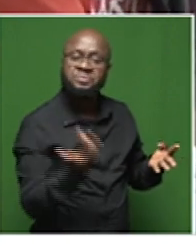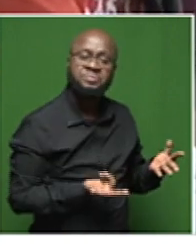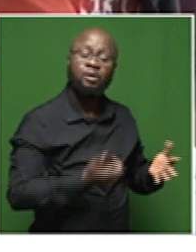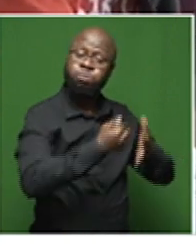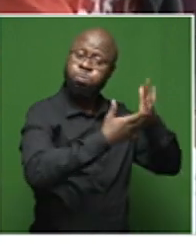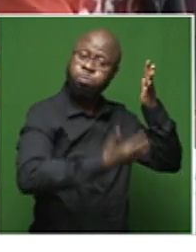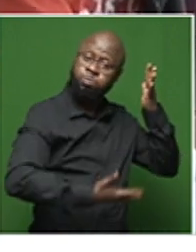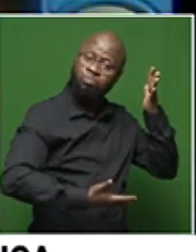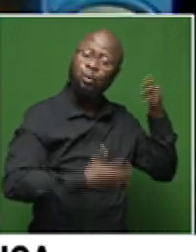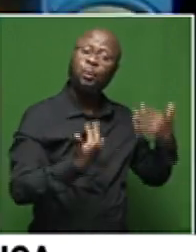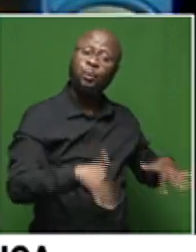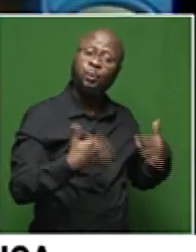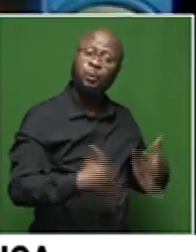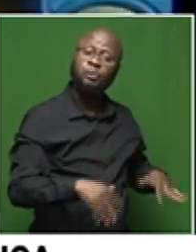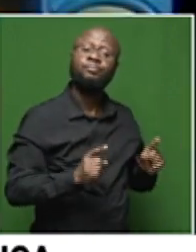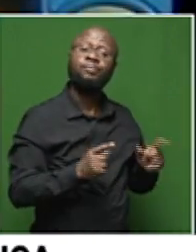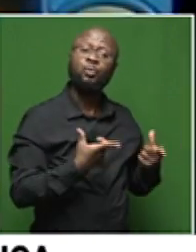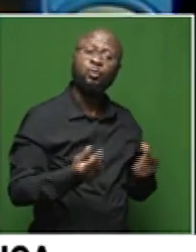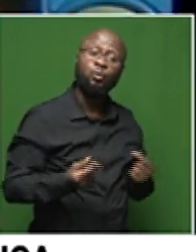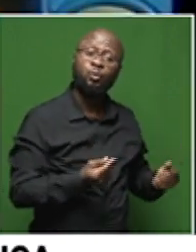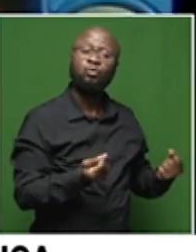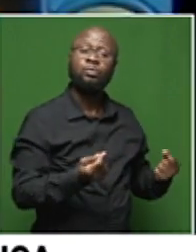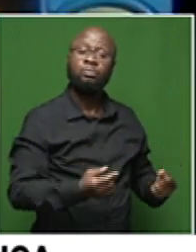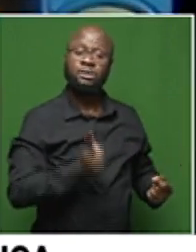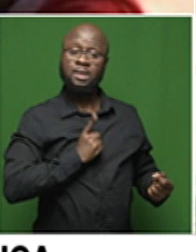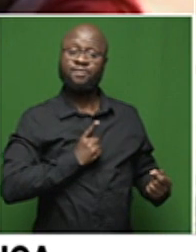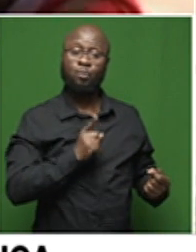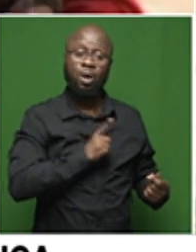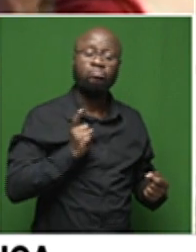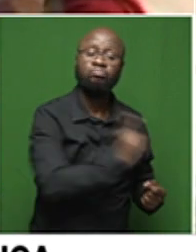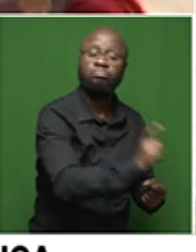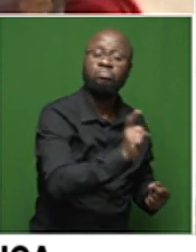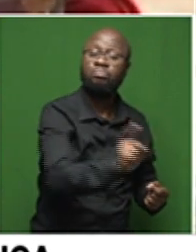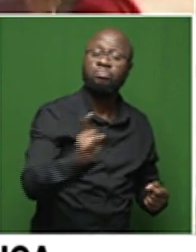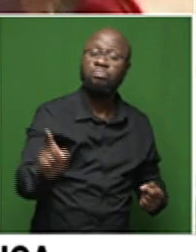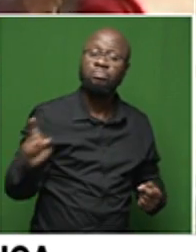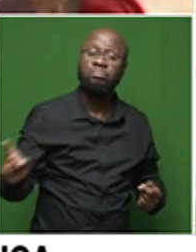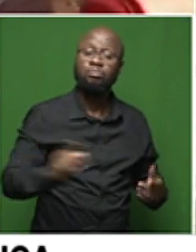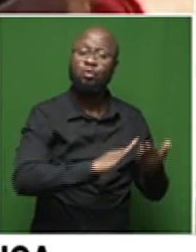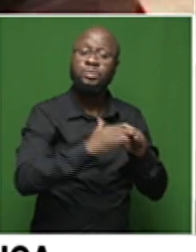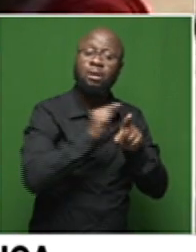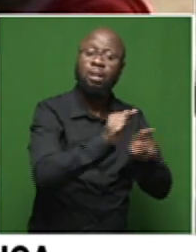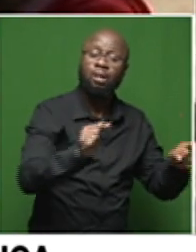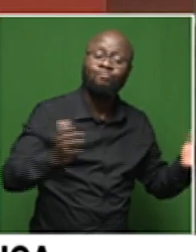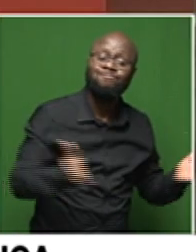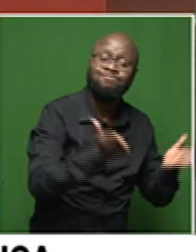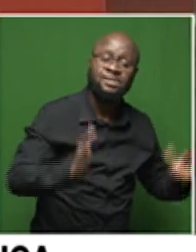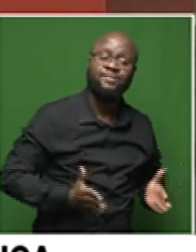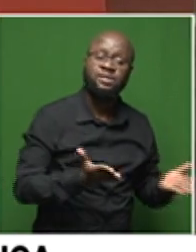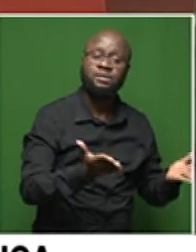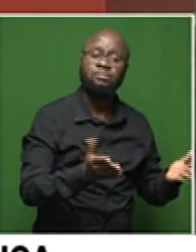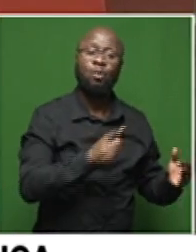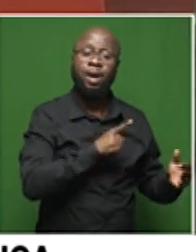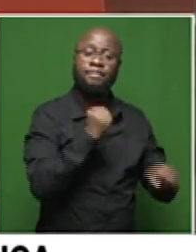health promotions officers like myself, where we go out to the communities and offer this services of taking